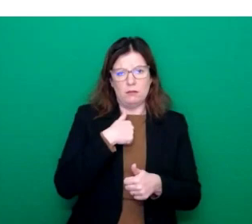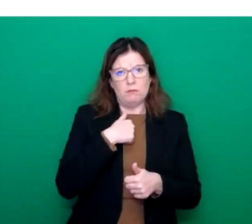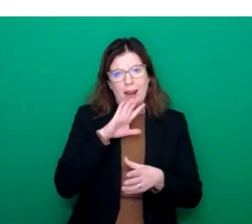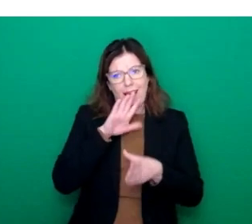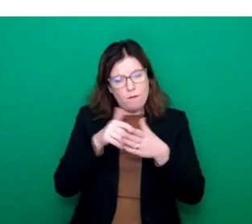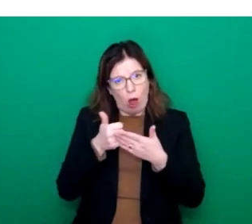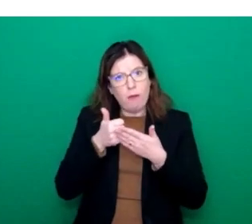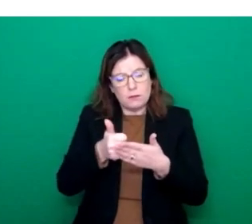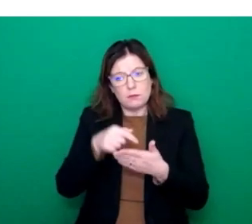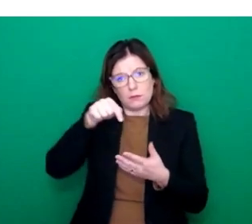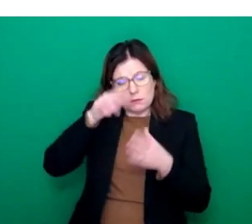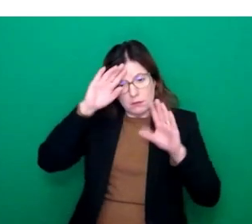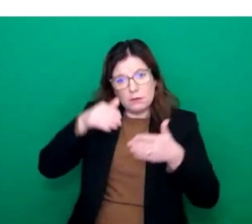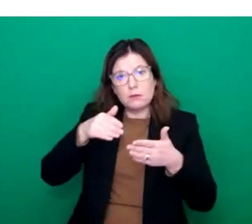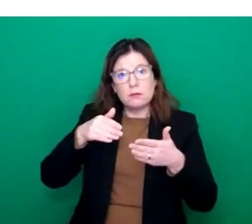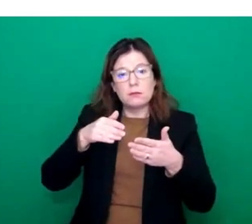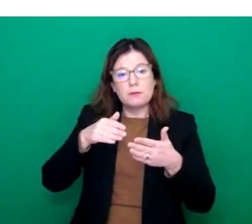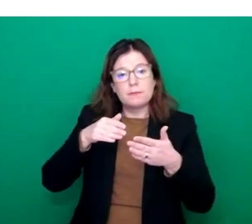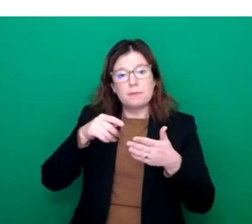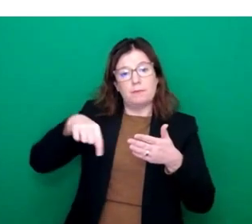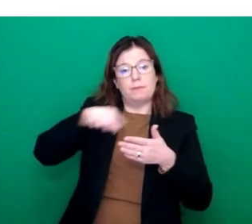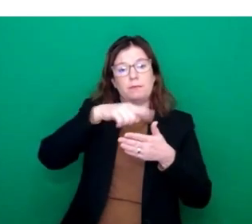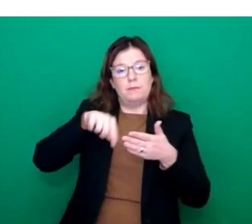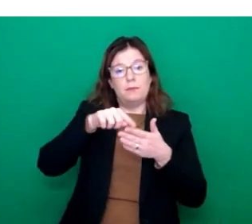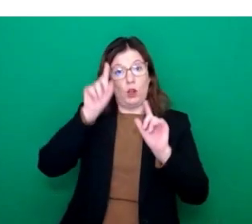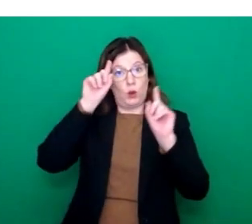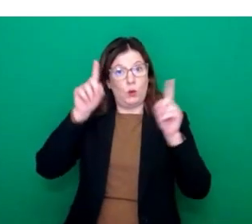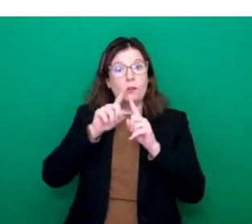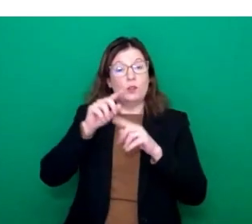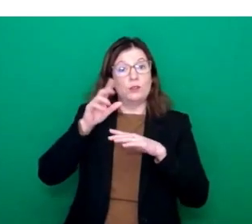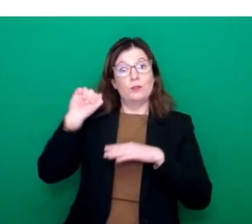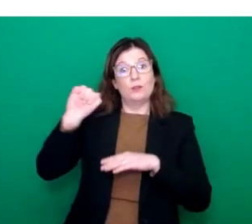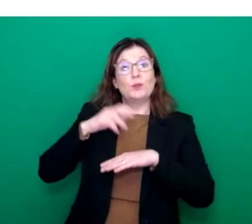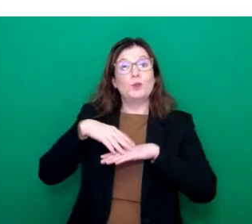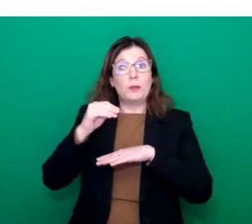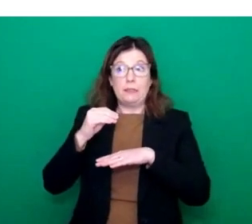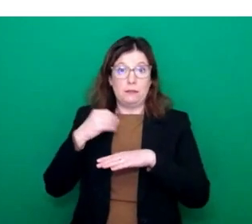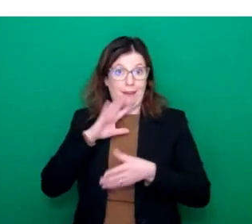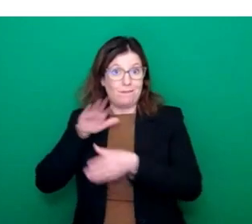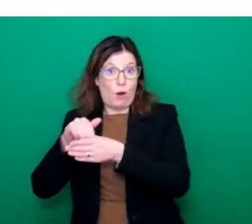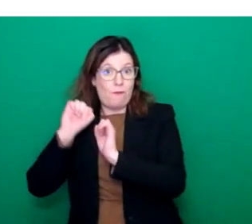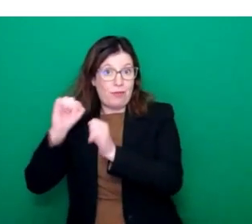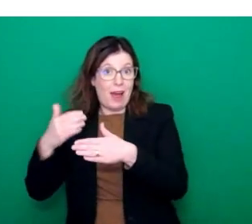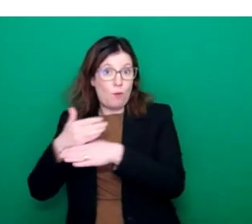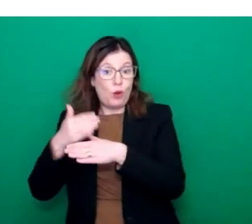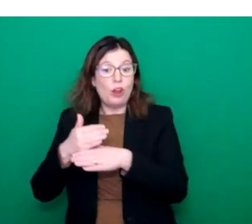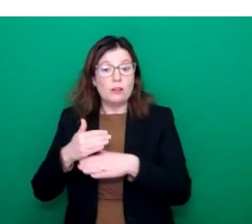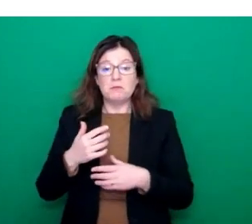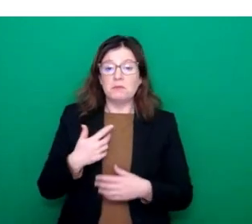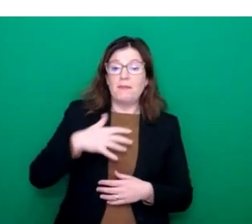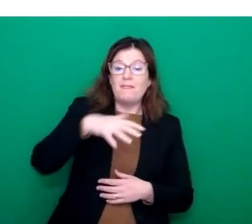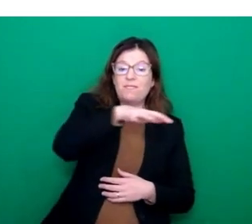area, in particular with a group at Uppsala University in Sweden. Supporting families,